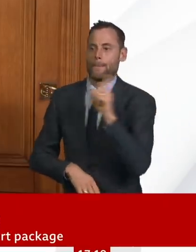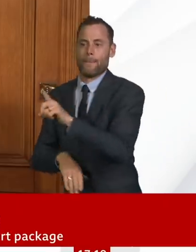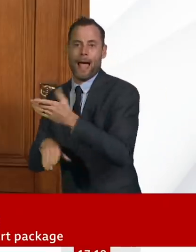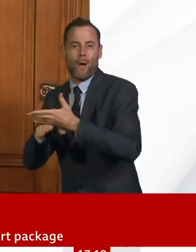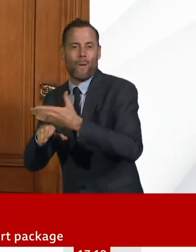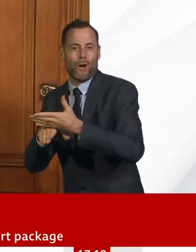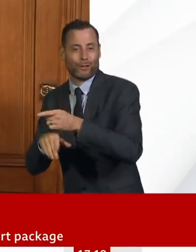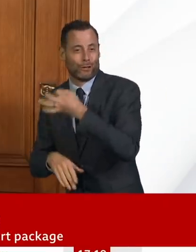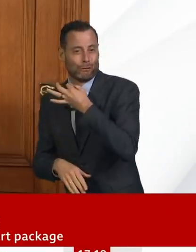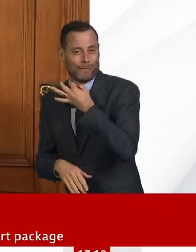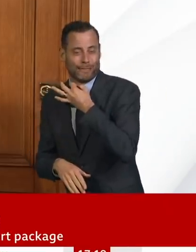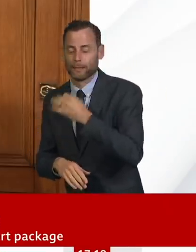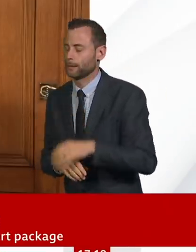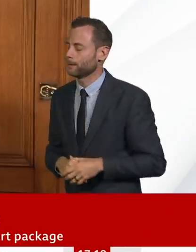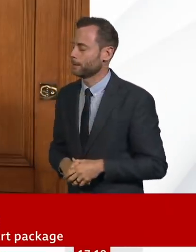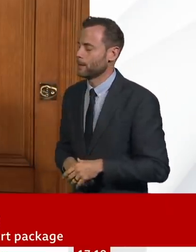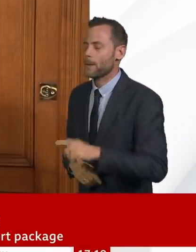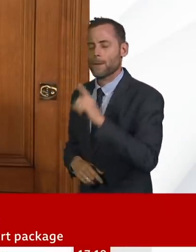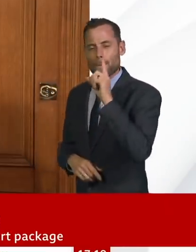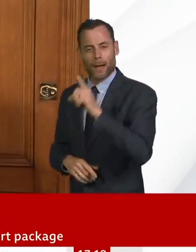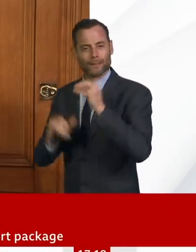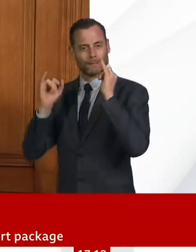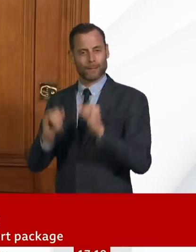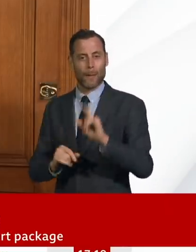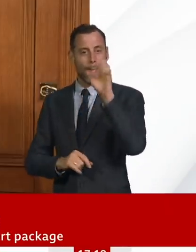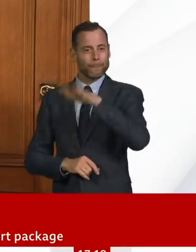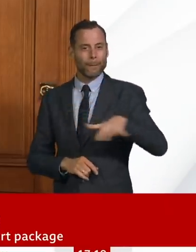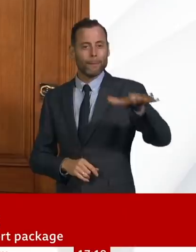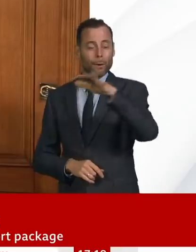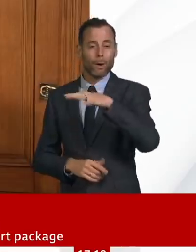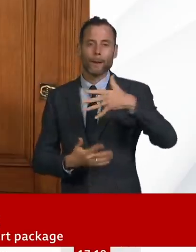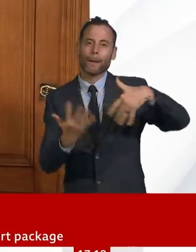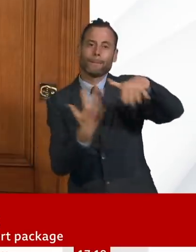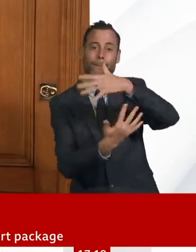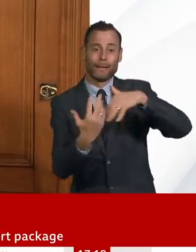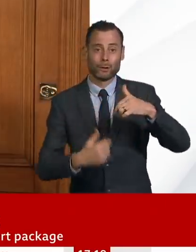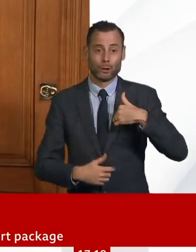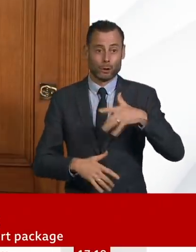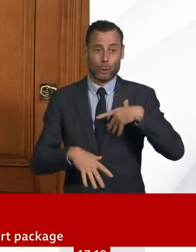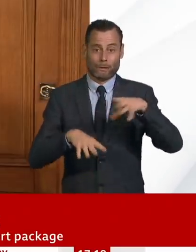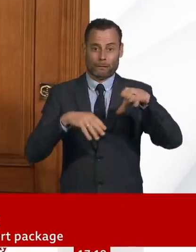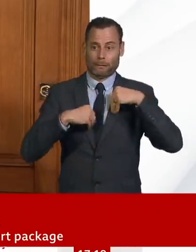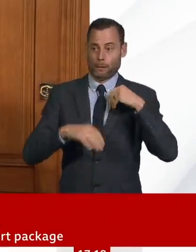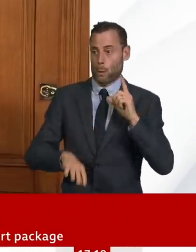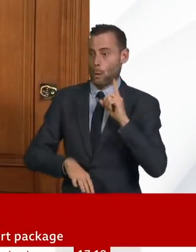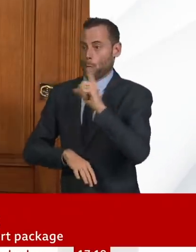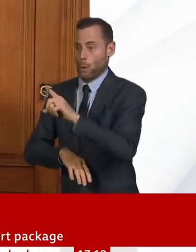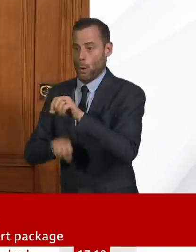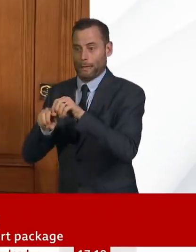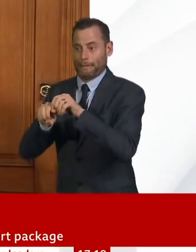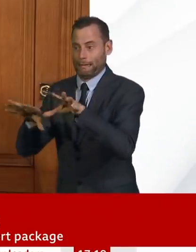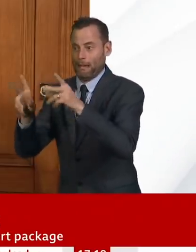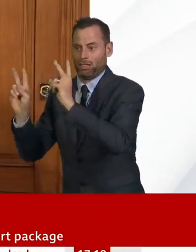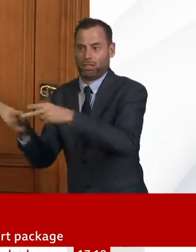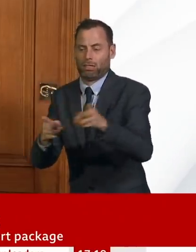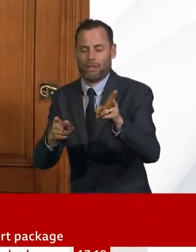not wanting to witness catastrophic mortality in these care homes. I am hoping that some of